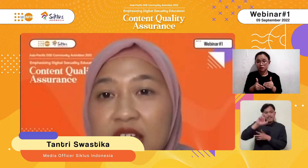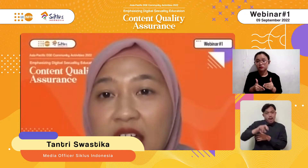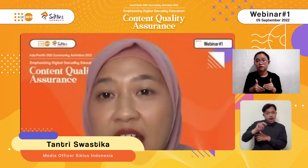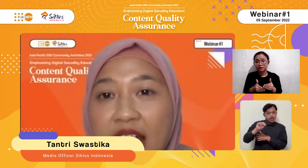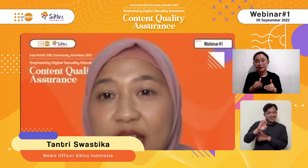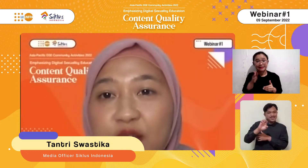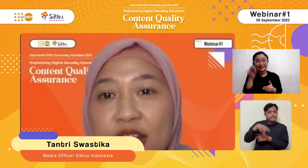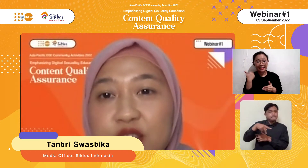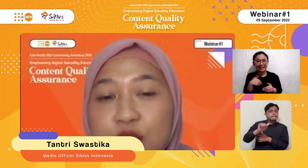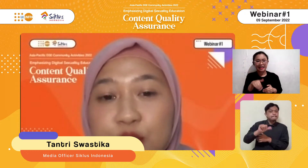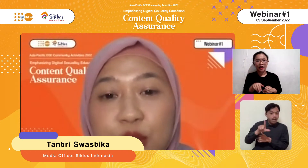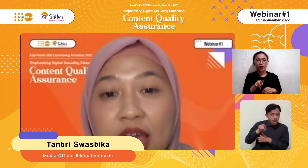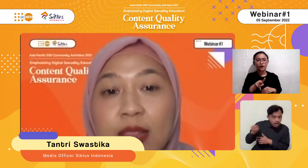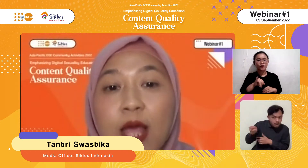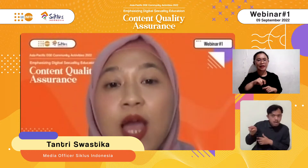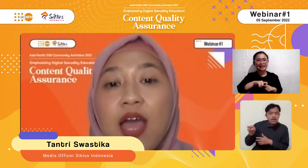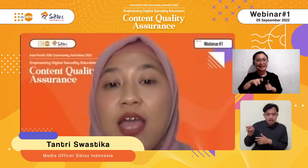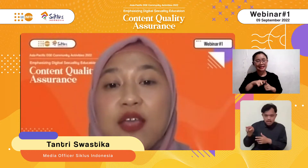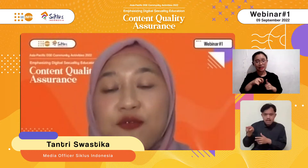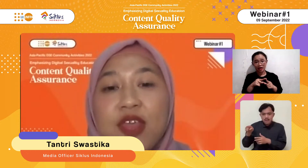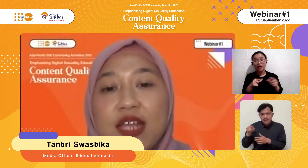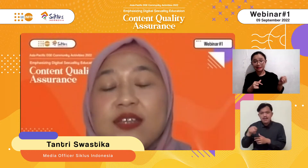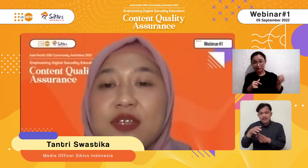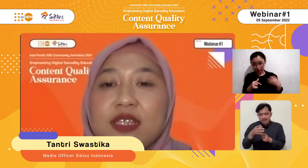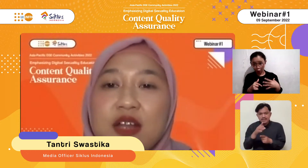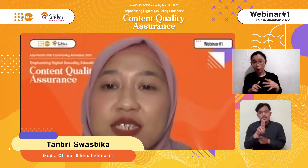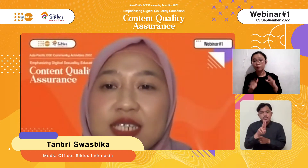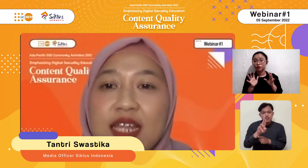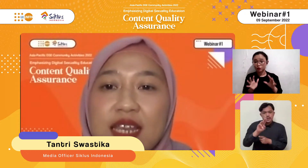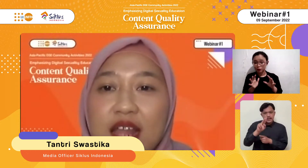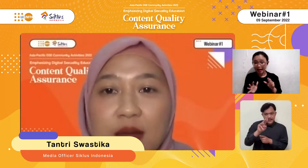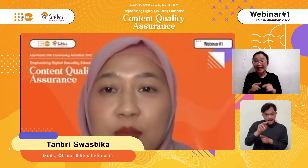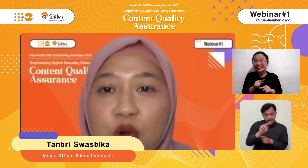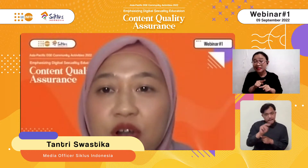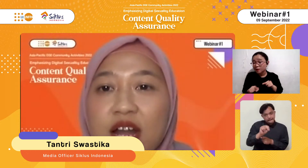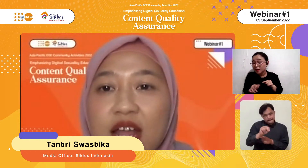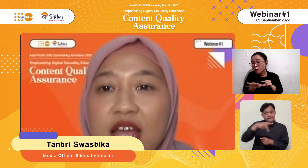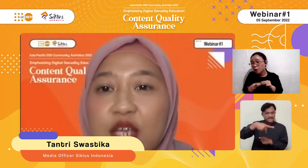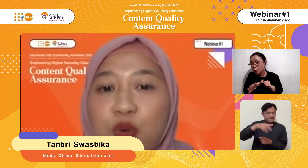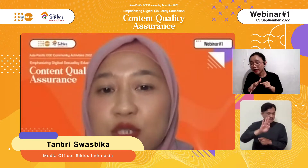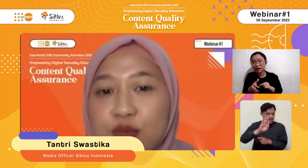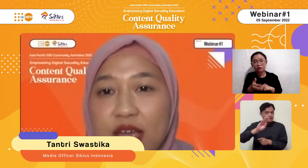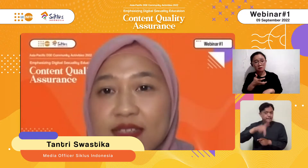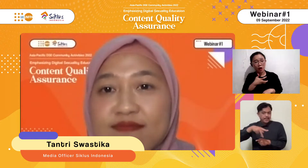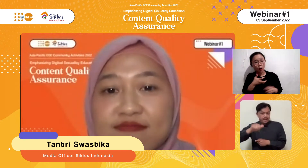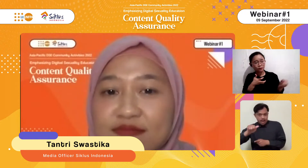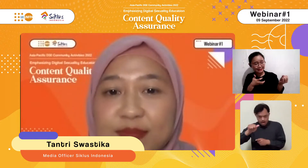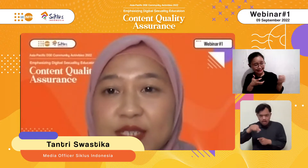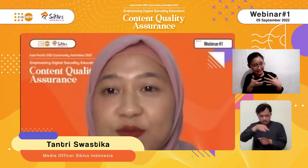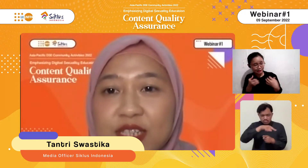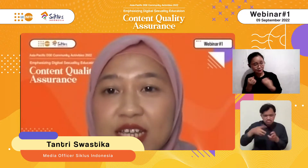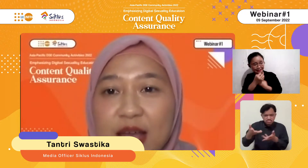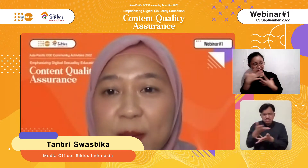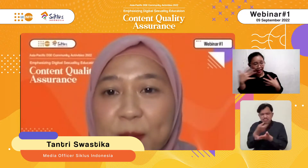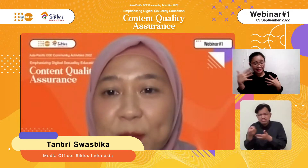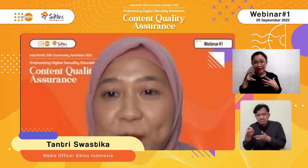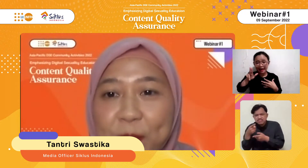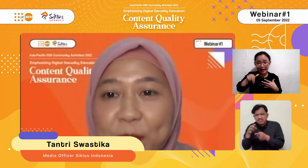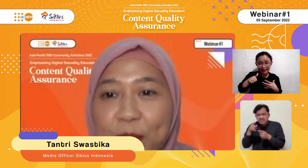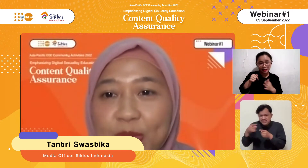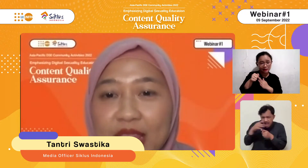question, but I invite you to add if there is more you want to add. Please,